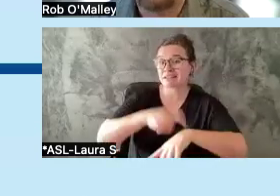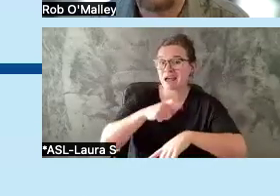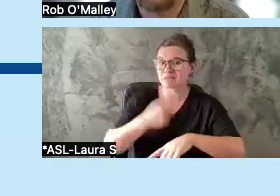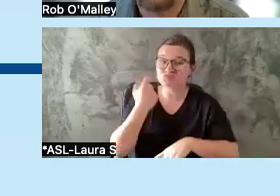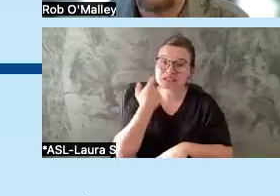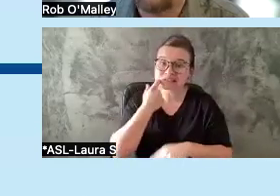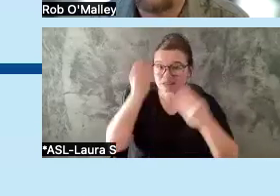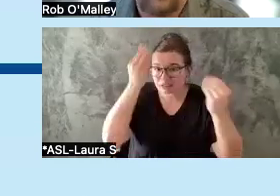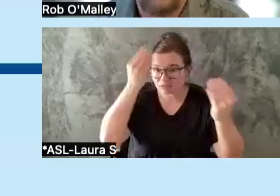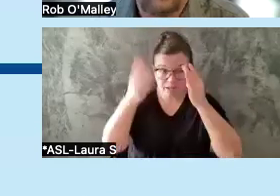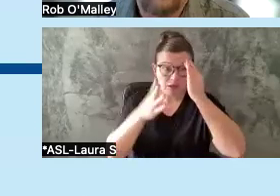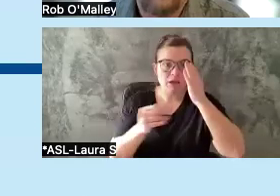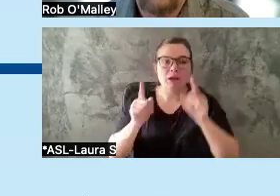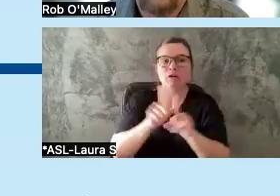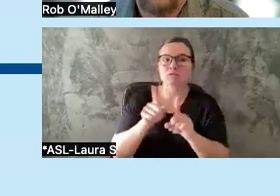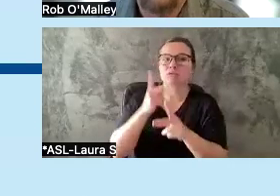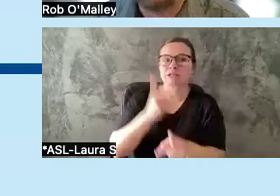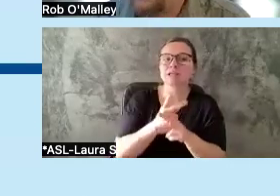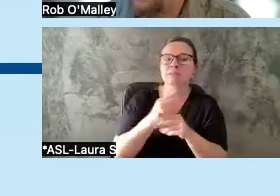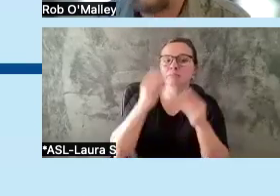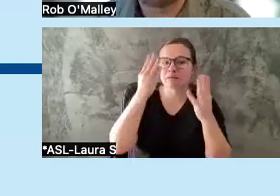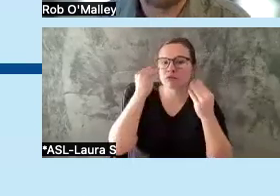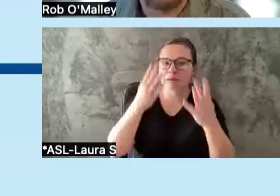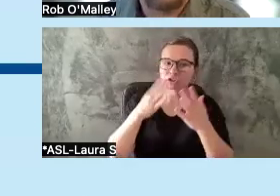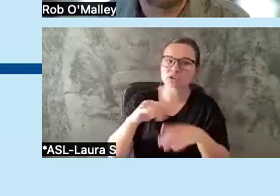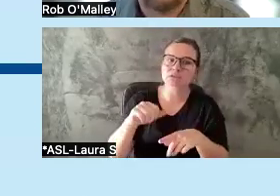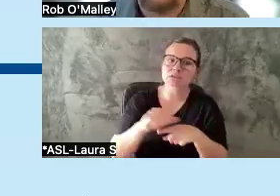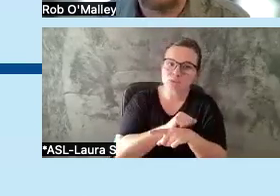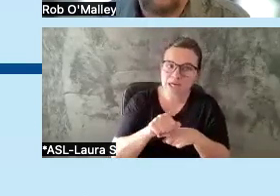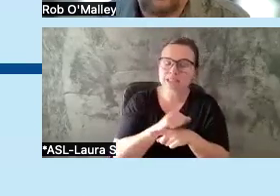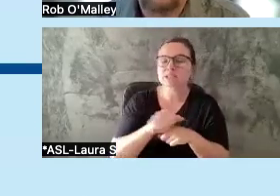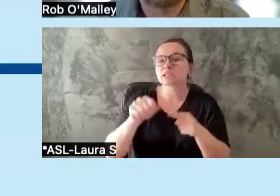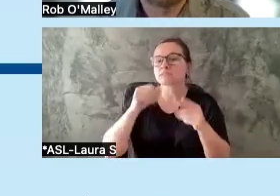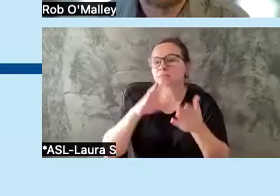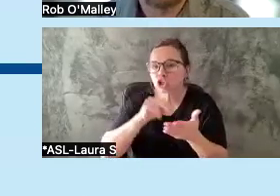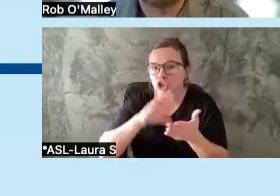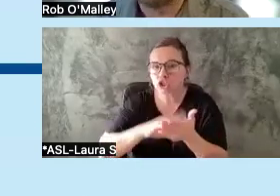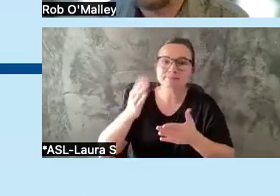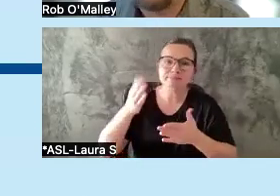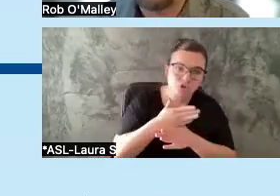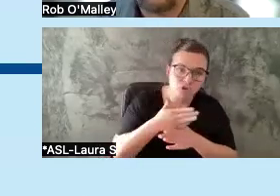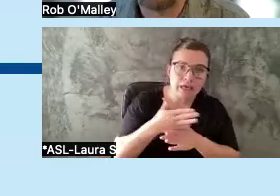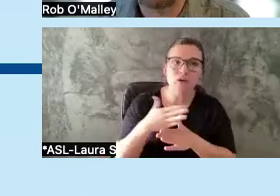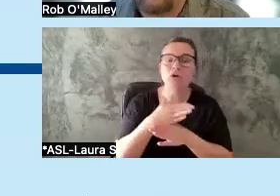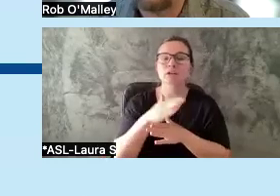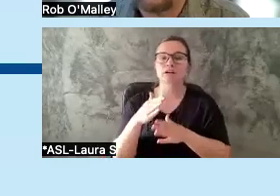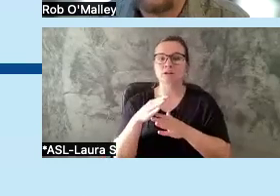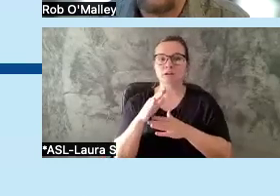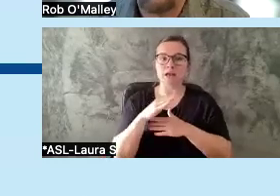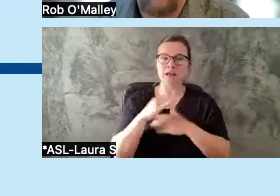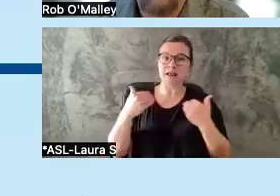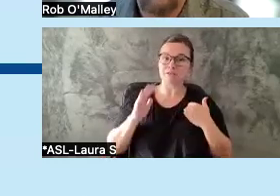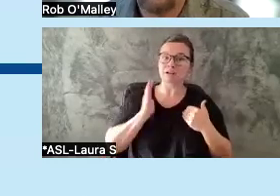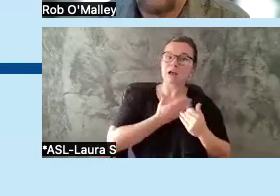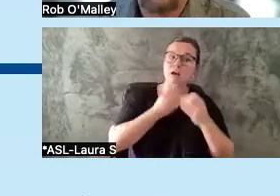in a cultural, historical context. In practice, this means lots of sharing and learning, centering values,